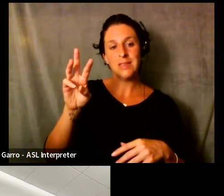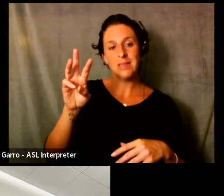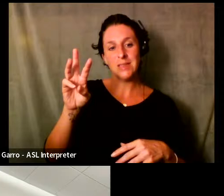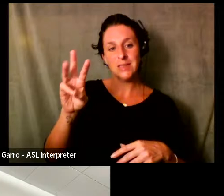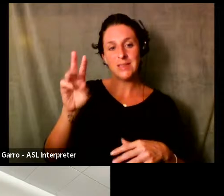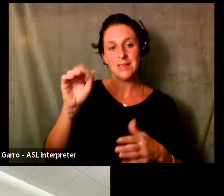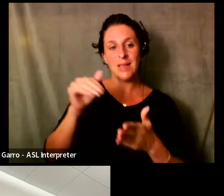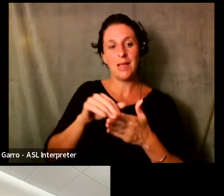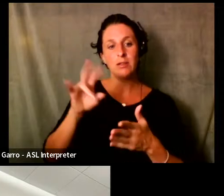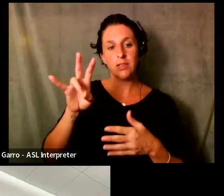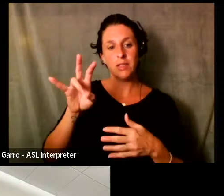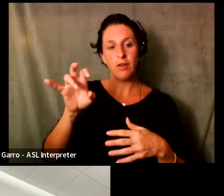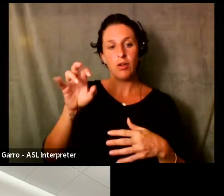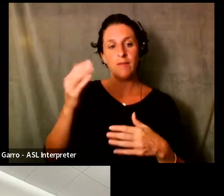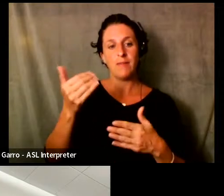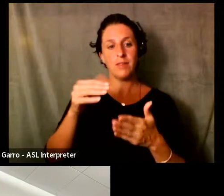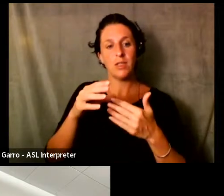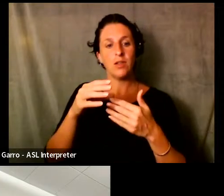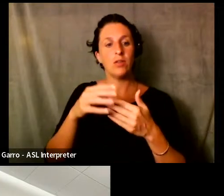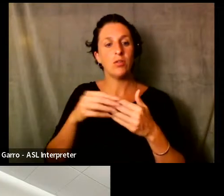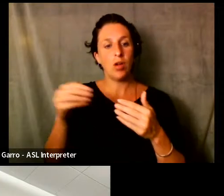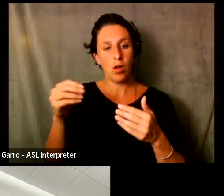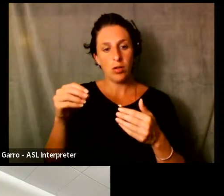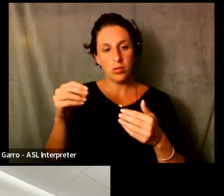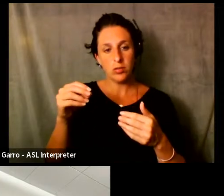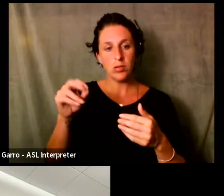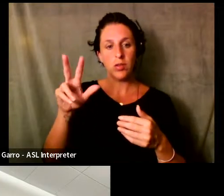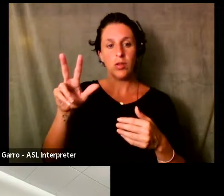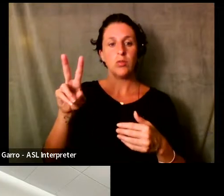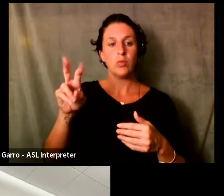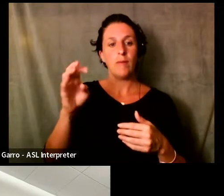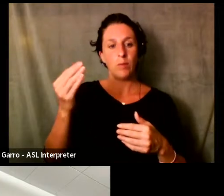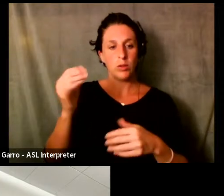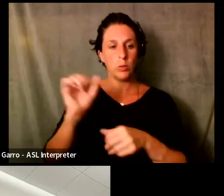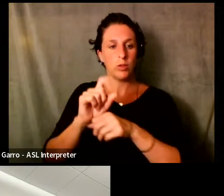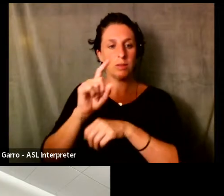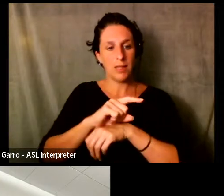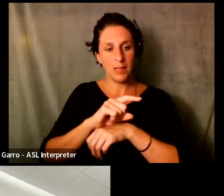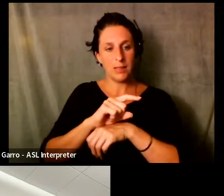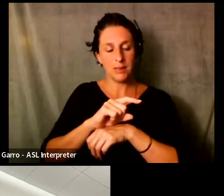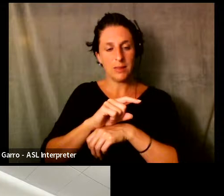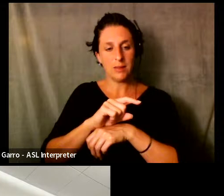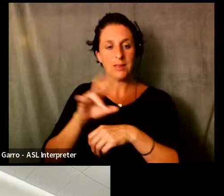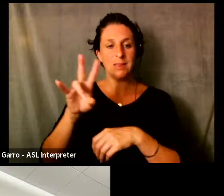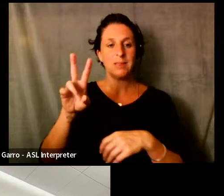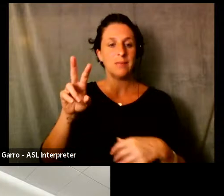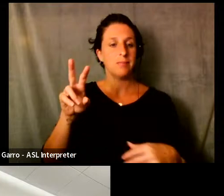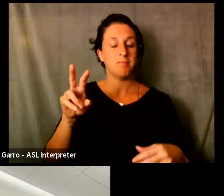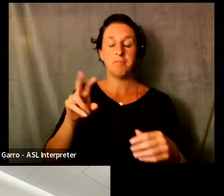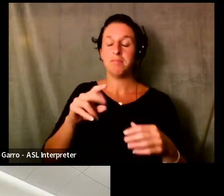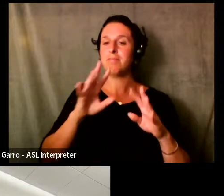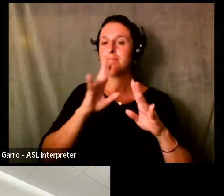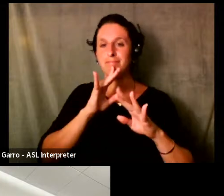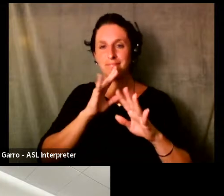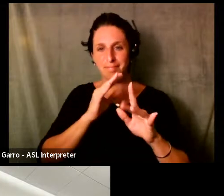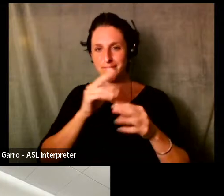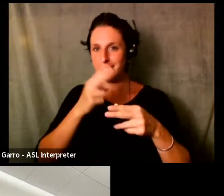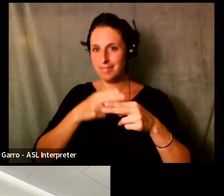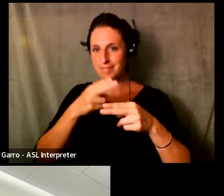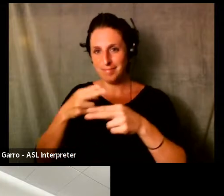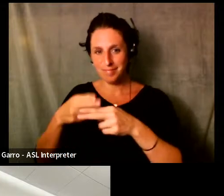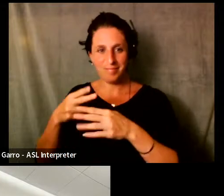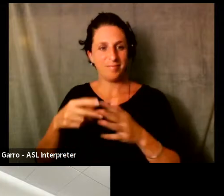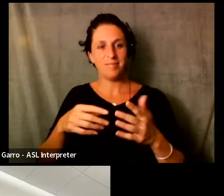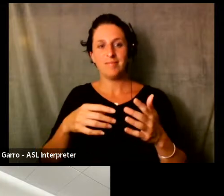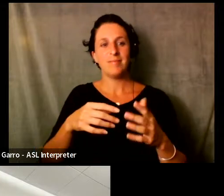$206,715, 214 workdays. David Moore, assistant principal at Aragon High School, salary $182,706, 214